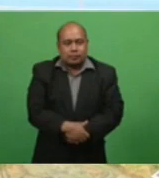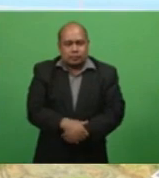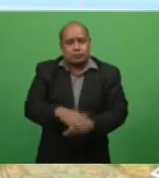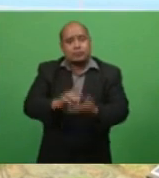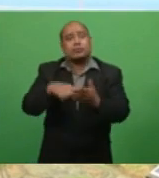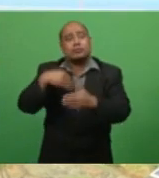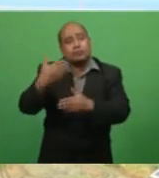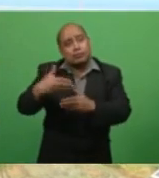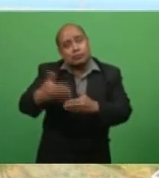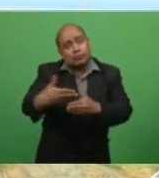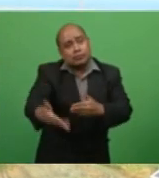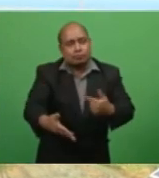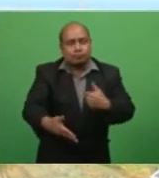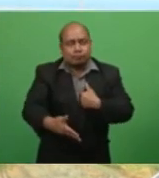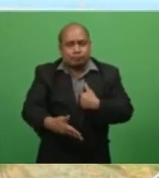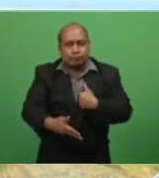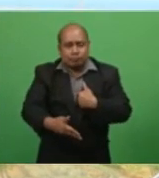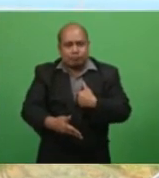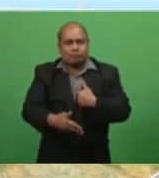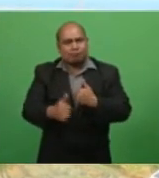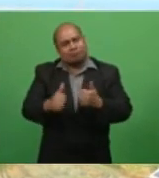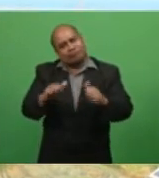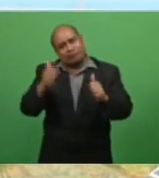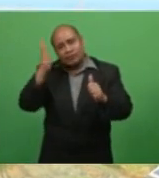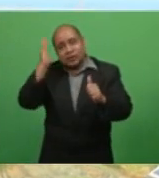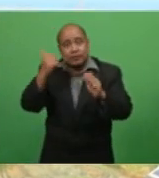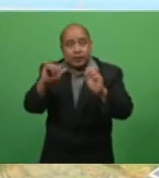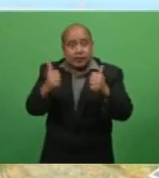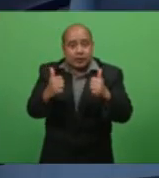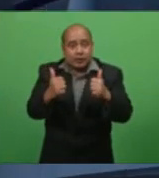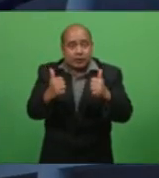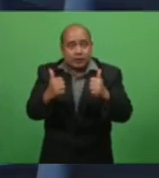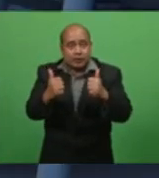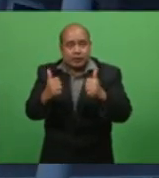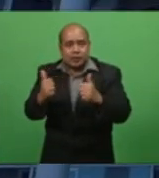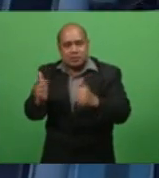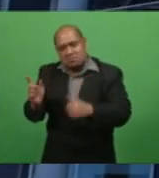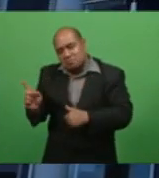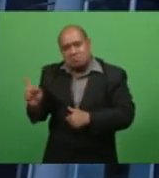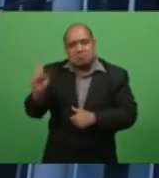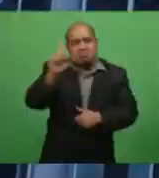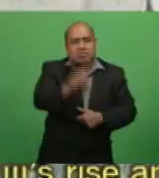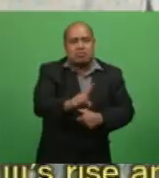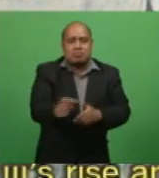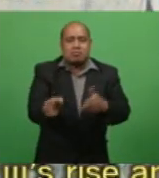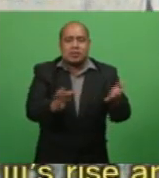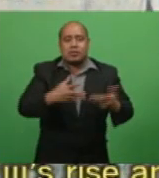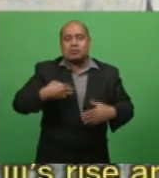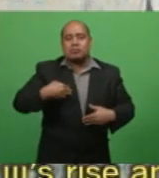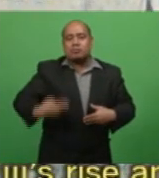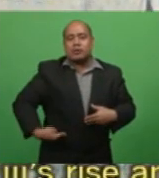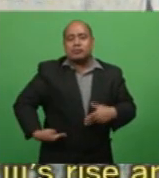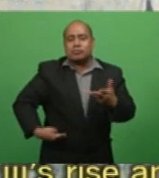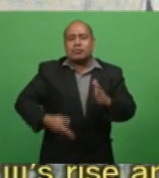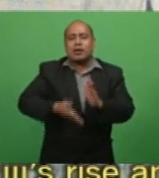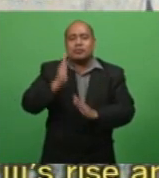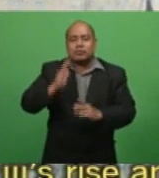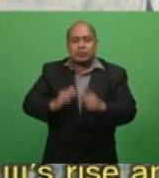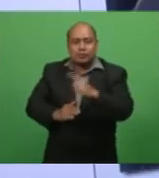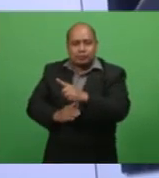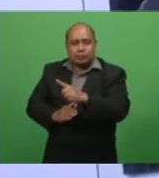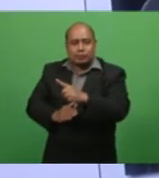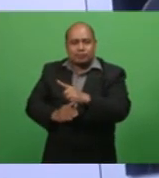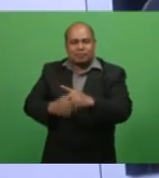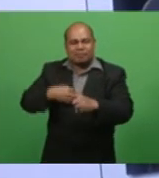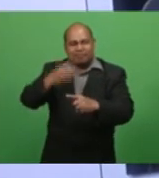my school life, I went across to Marist. The father of 6 believes rugby gave him a lot of lessons and